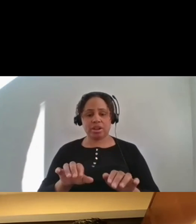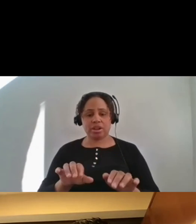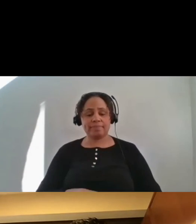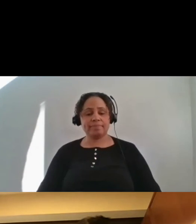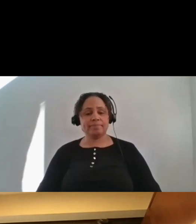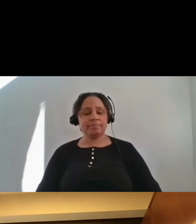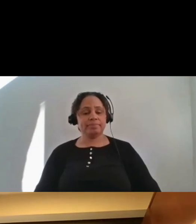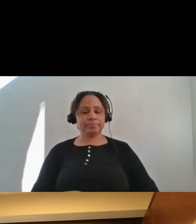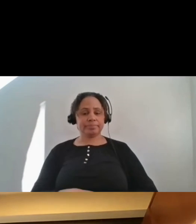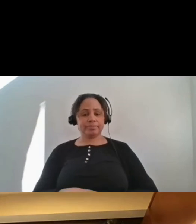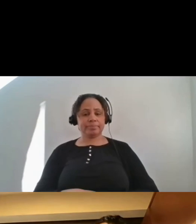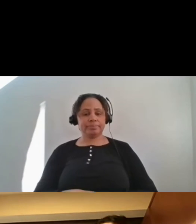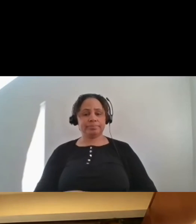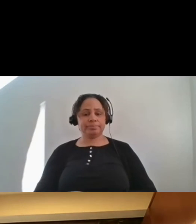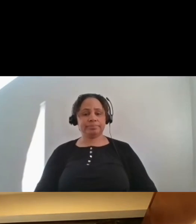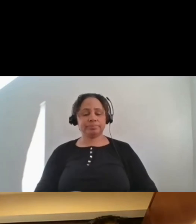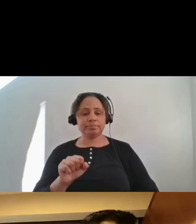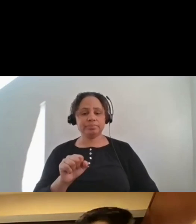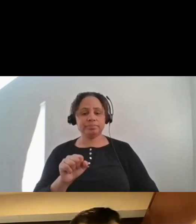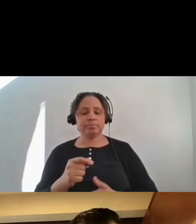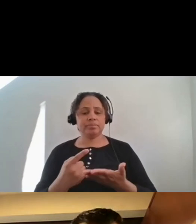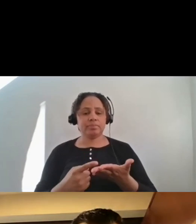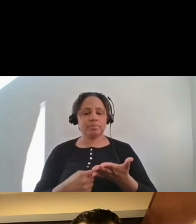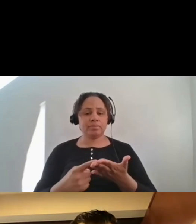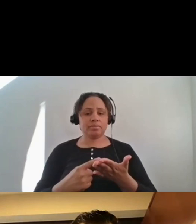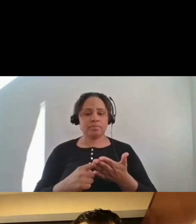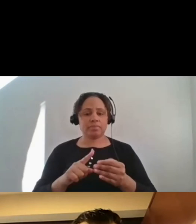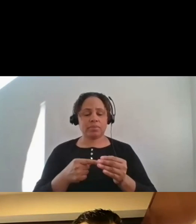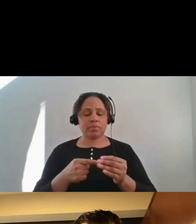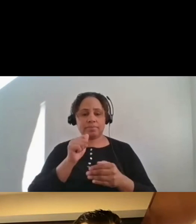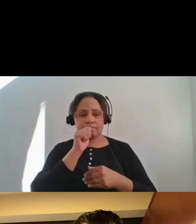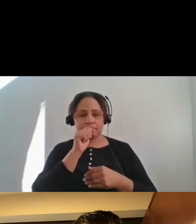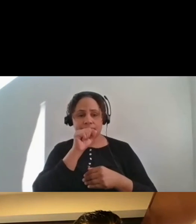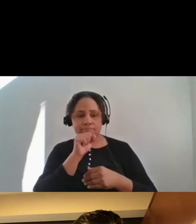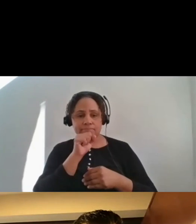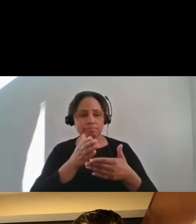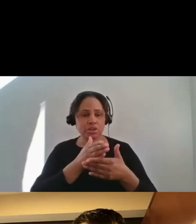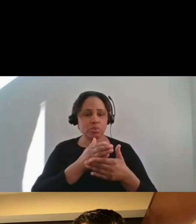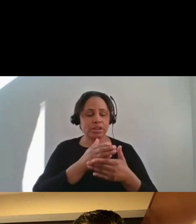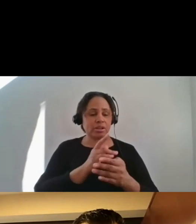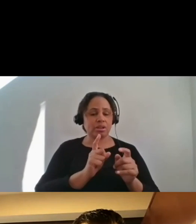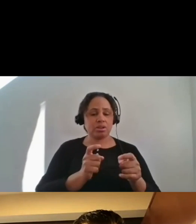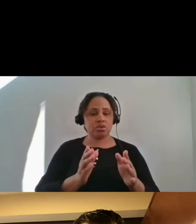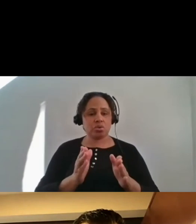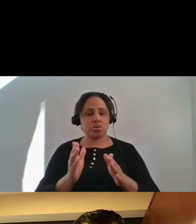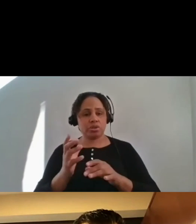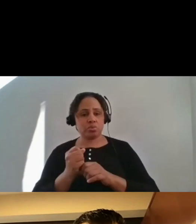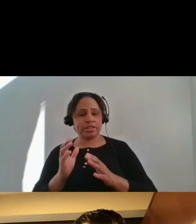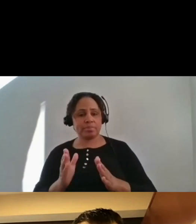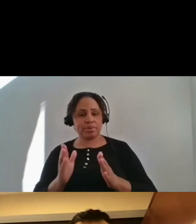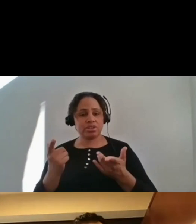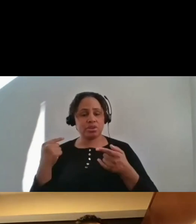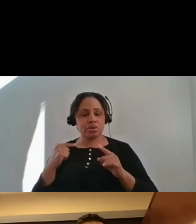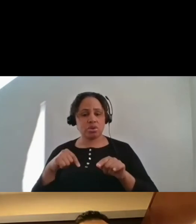so, kind of talking about those confidentiality things between donors and recipients, throughout the process, there